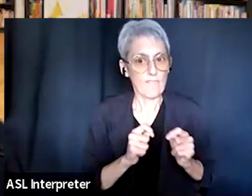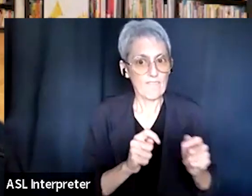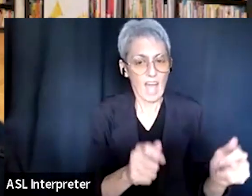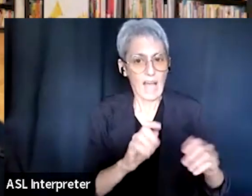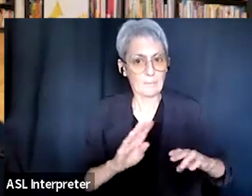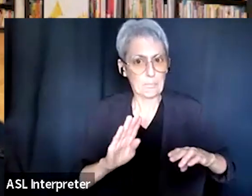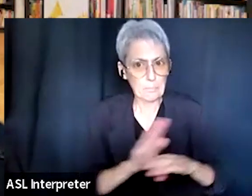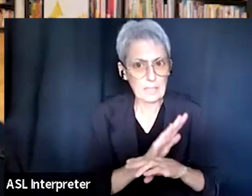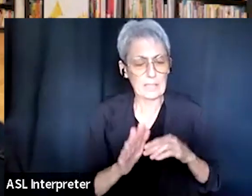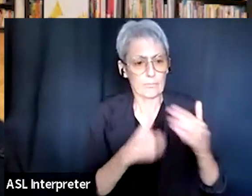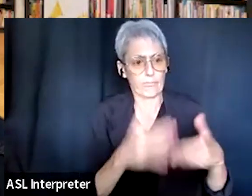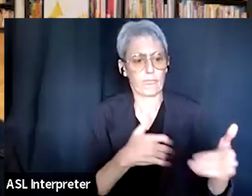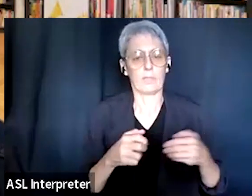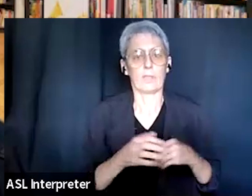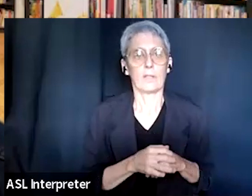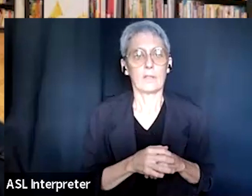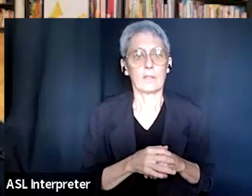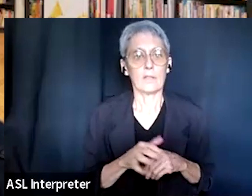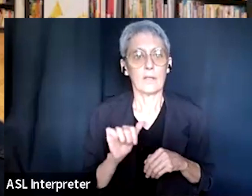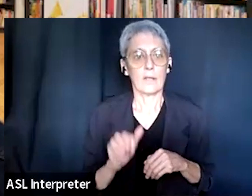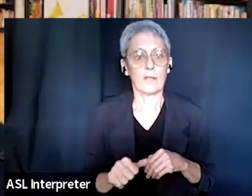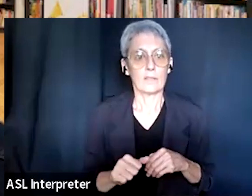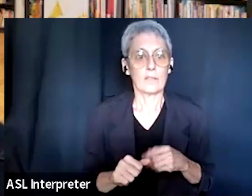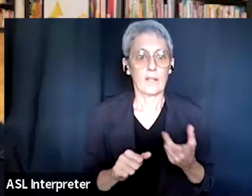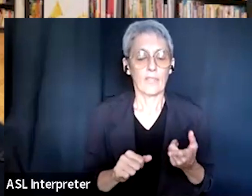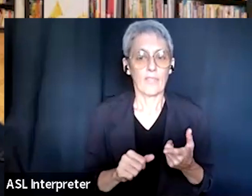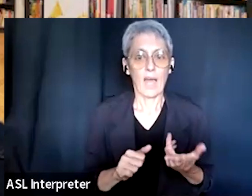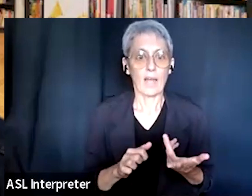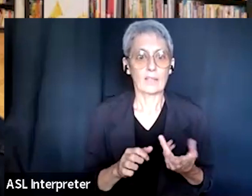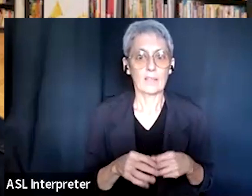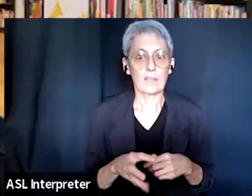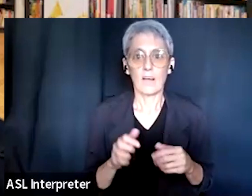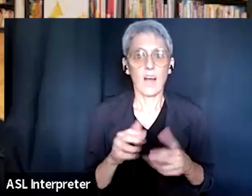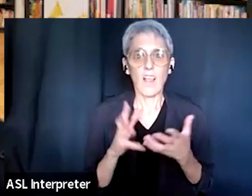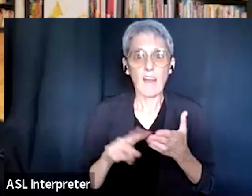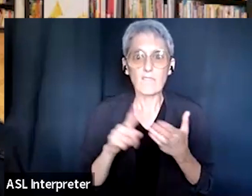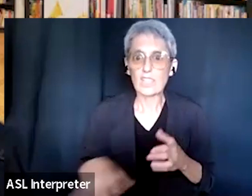that time to filter through, there's so much research out there to filter through and see